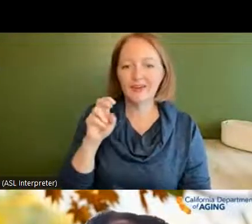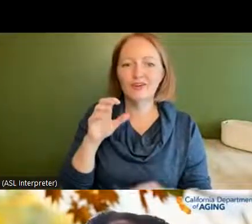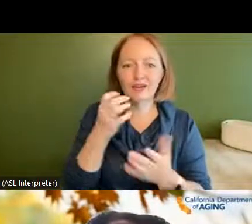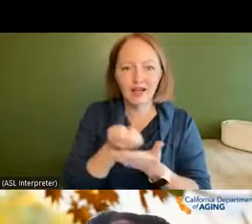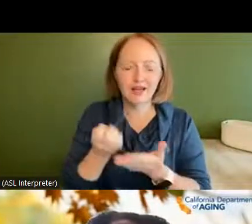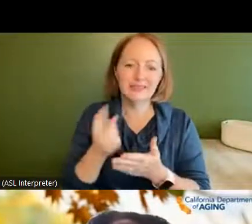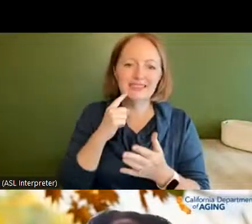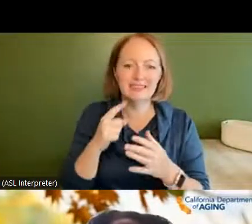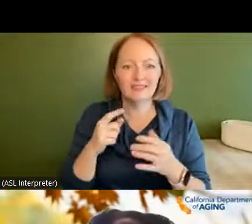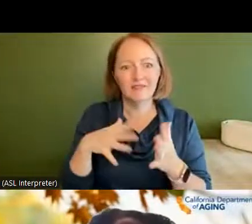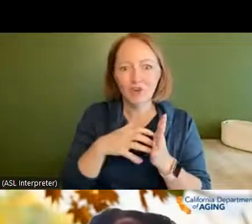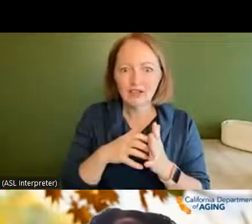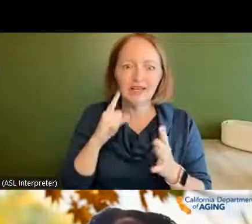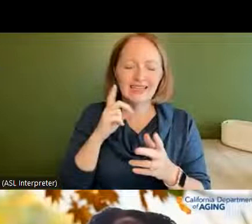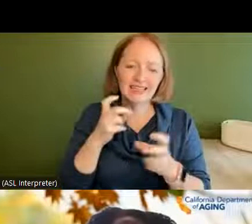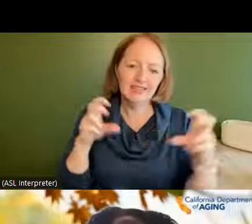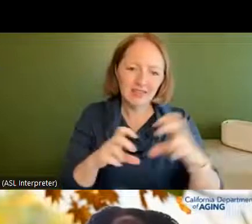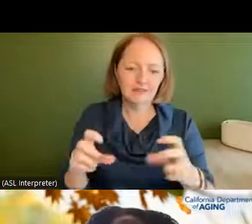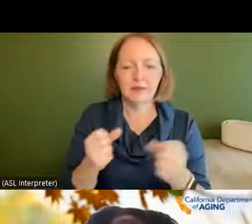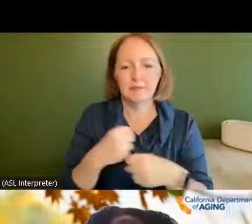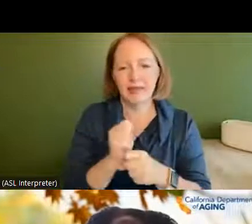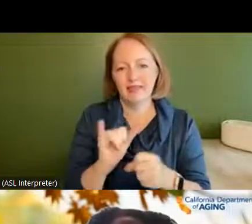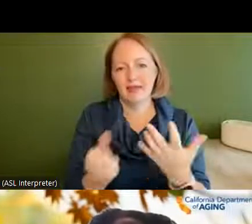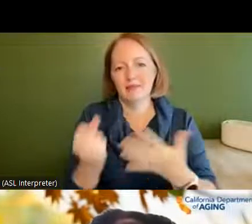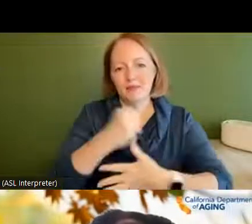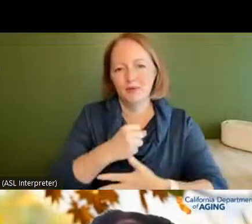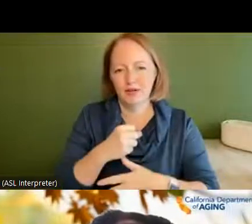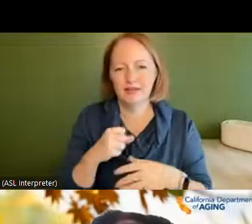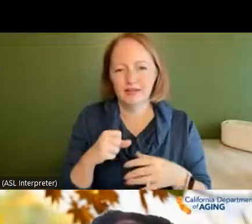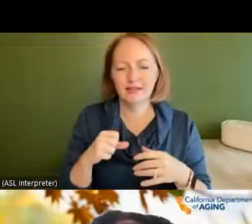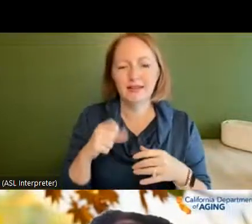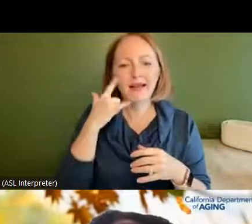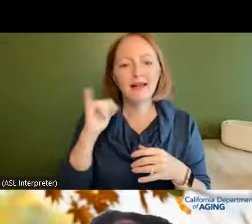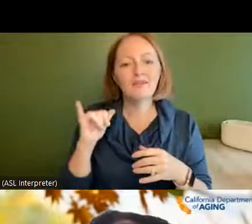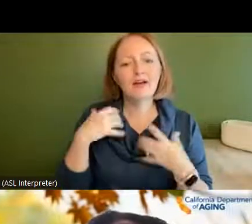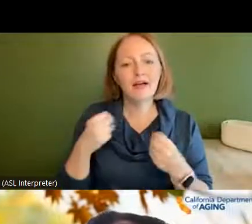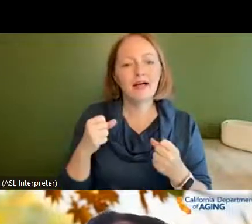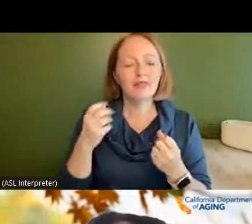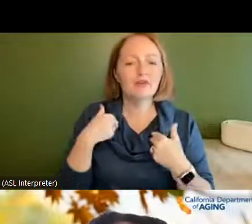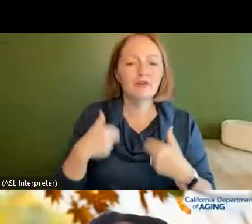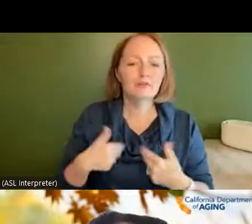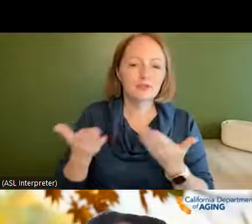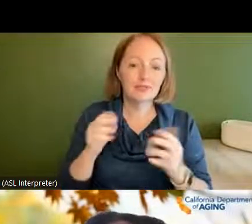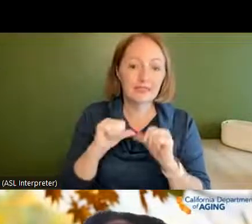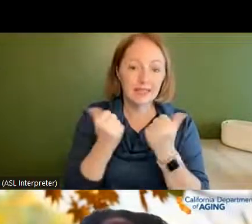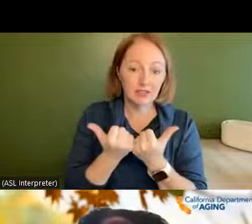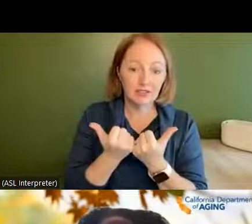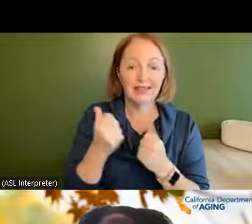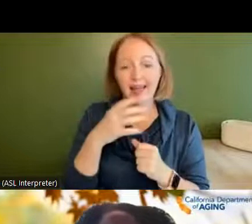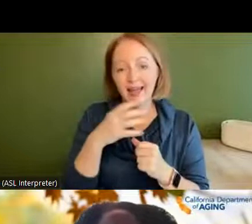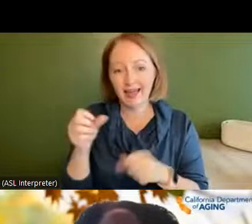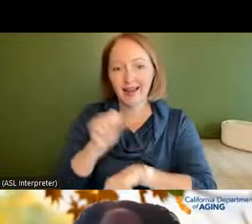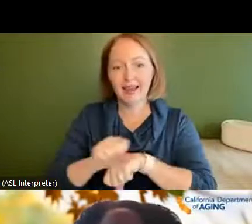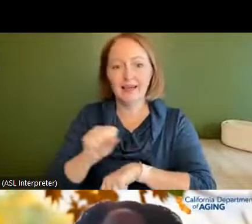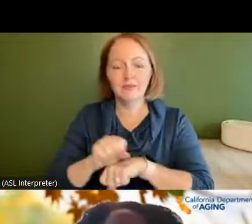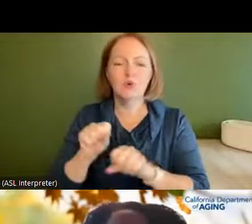and in need of investment and prioritization. The California Health and Human Services Agency and the Labor and